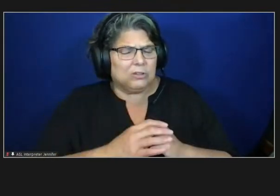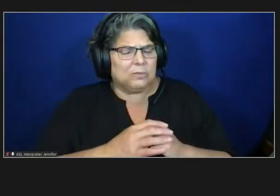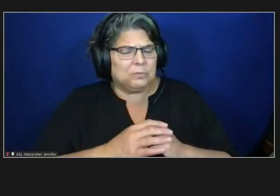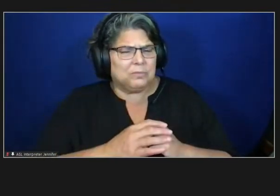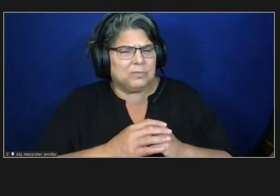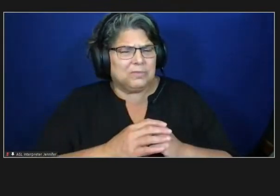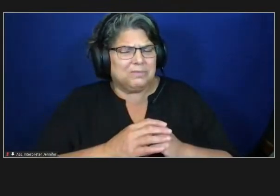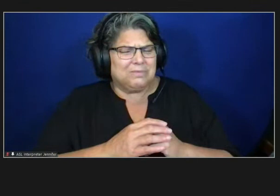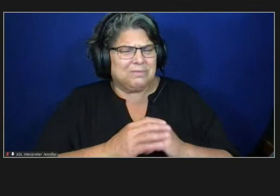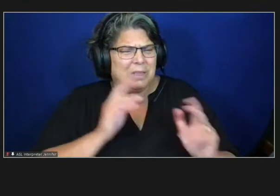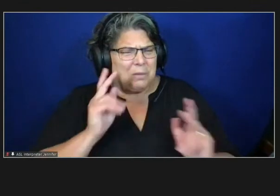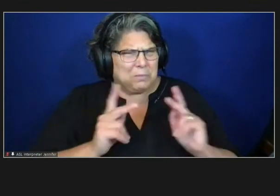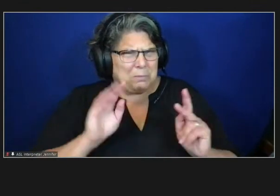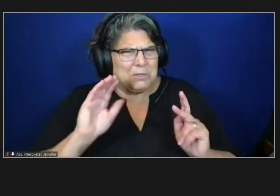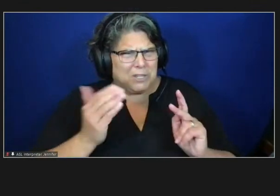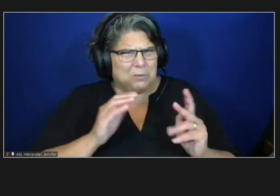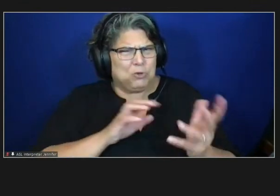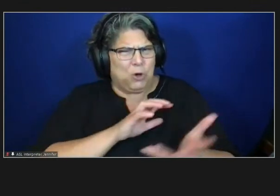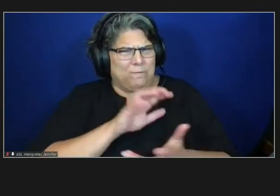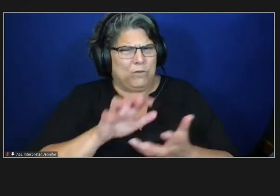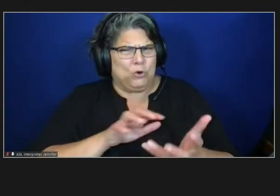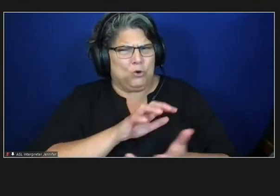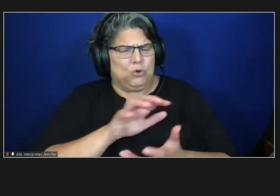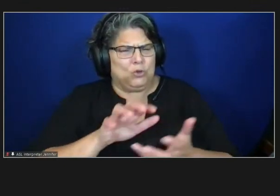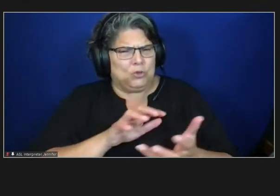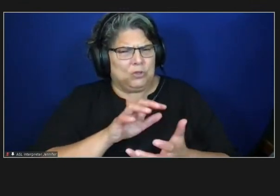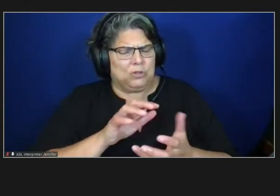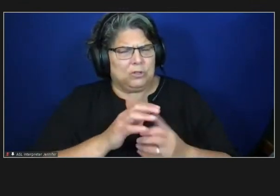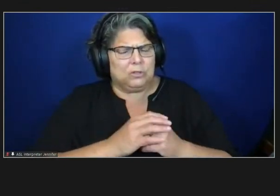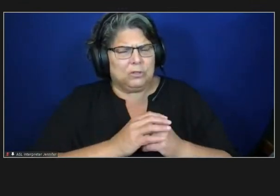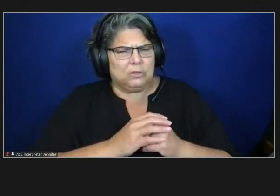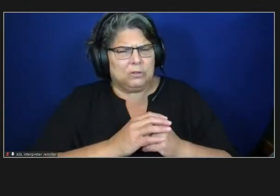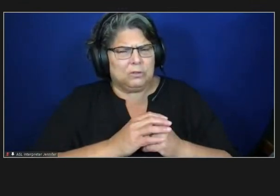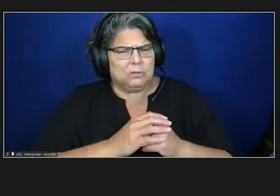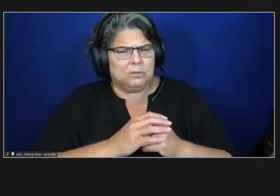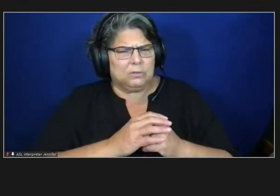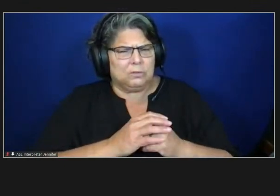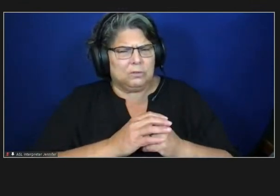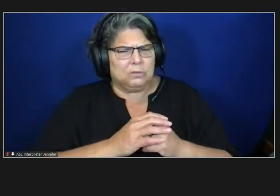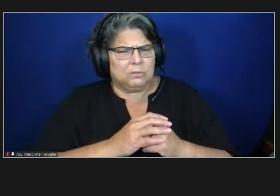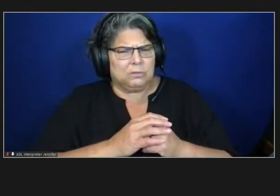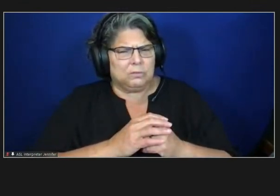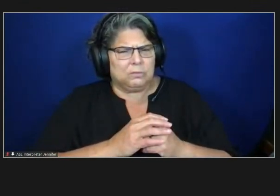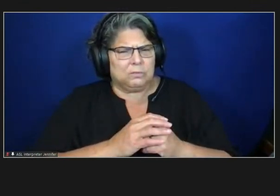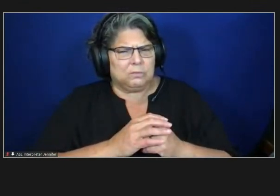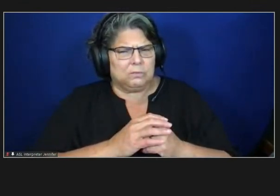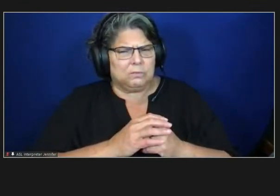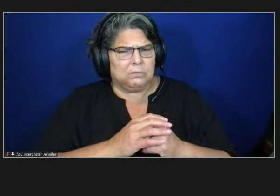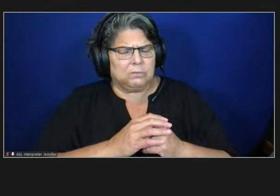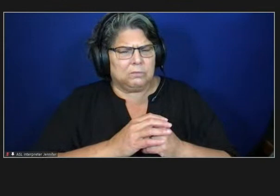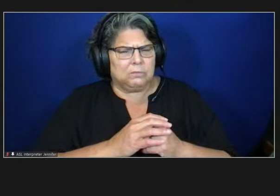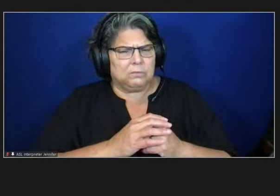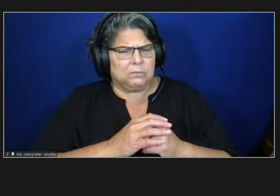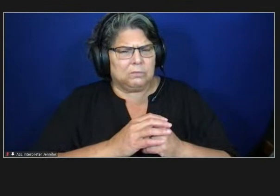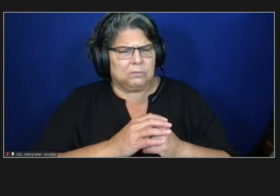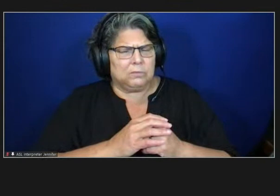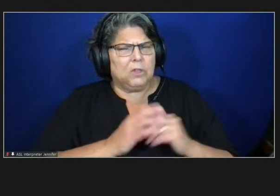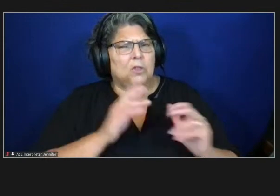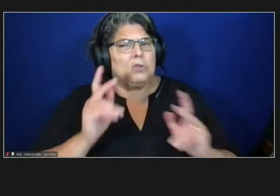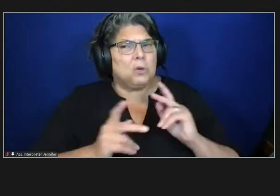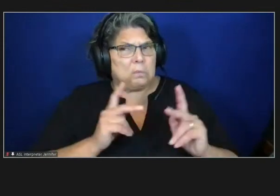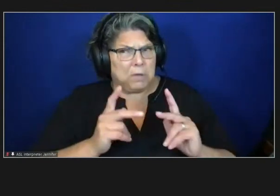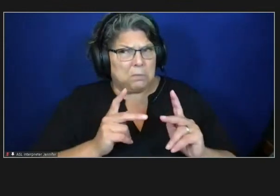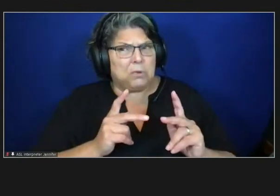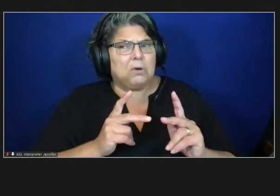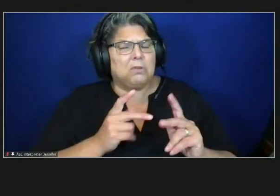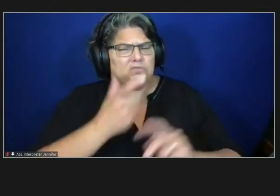some confusion that people have around the idea that vaccinated people are not being asked to isolate in the